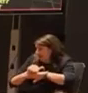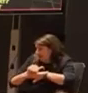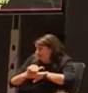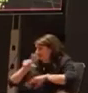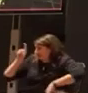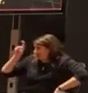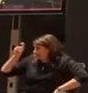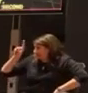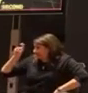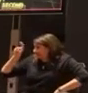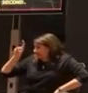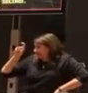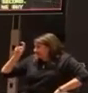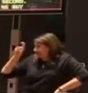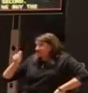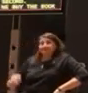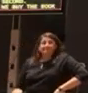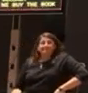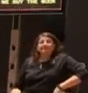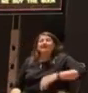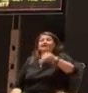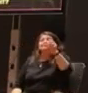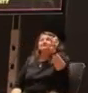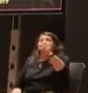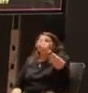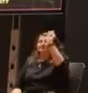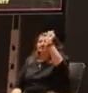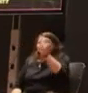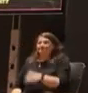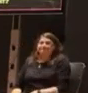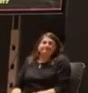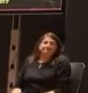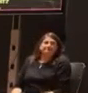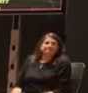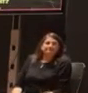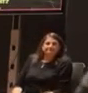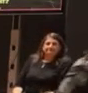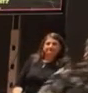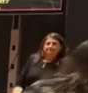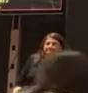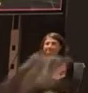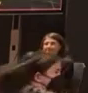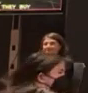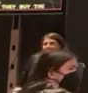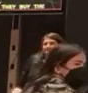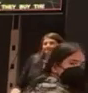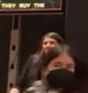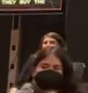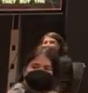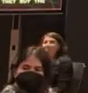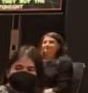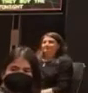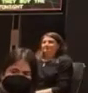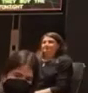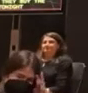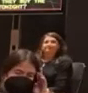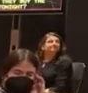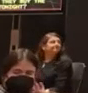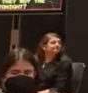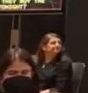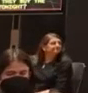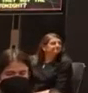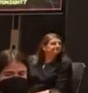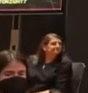Can we buy the book here tonight? Can we buy the book here tonight? Say what? Can we buy the book here